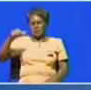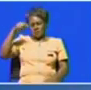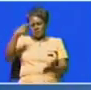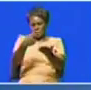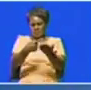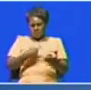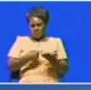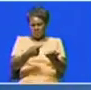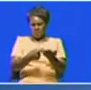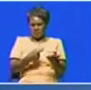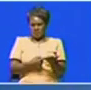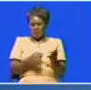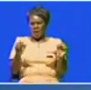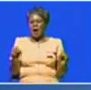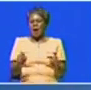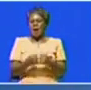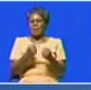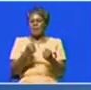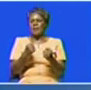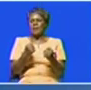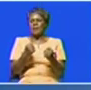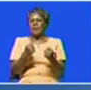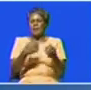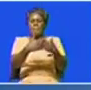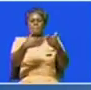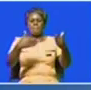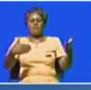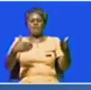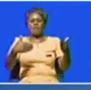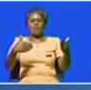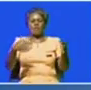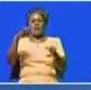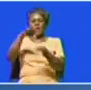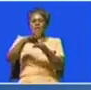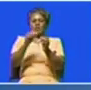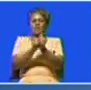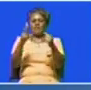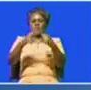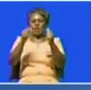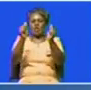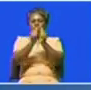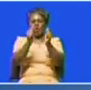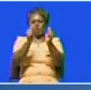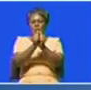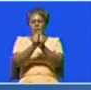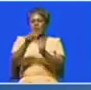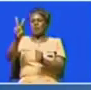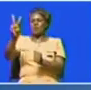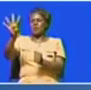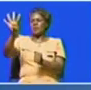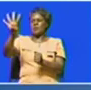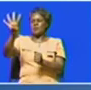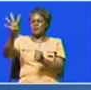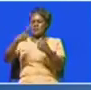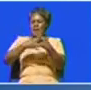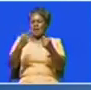discussions is what happens in the preps ahead of that election on the 17th of October, which is now just 29 days away, less